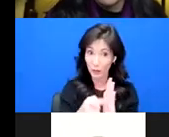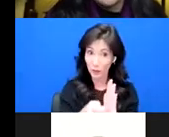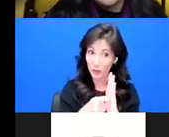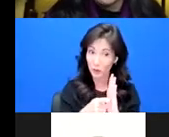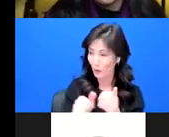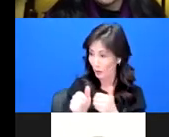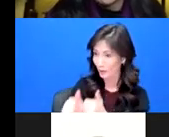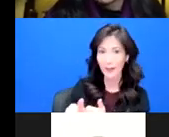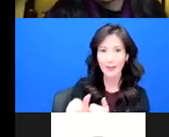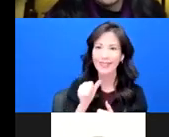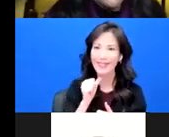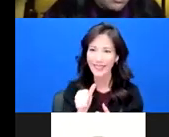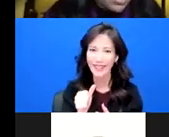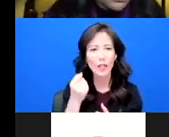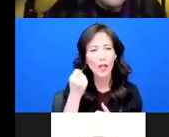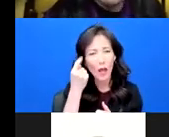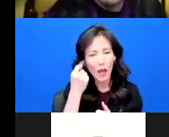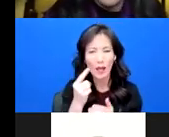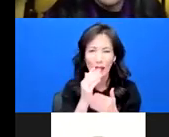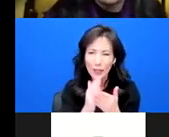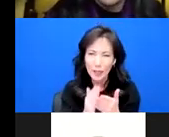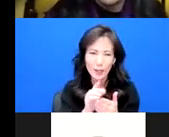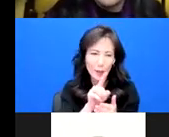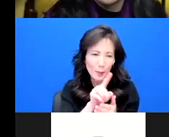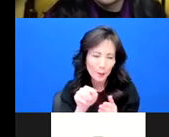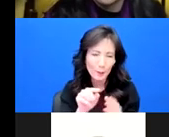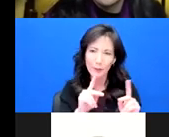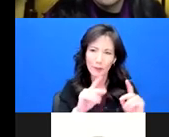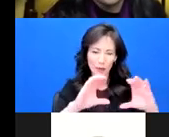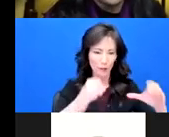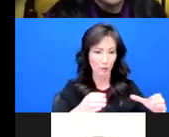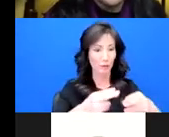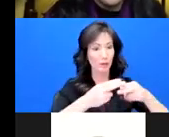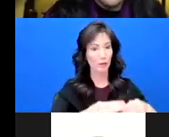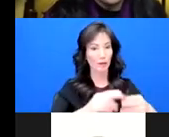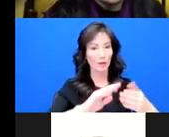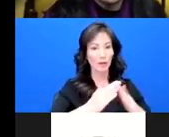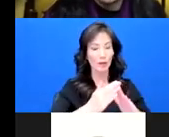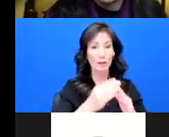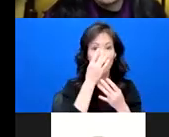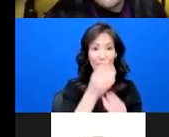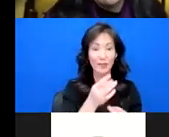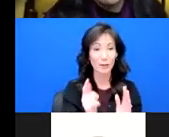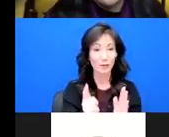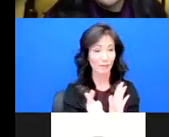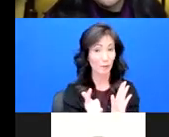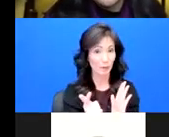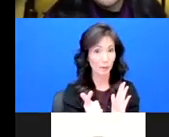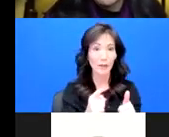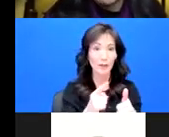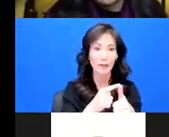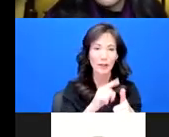of communities of interest that are explicitly prohibited from being considered as communities of interest. And those are political party